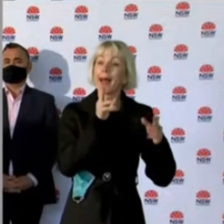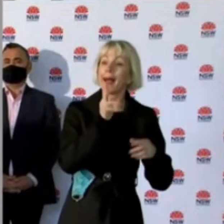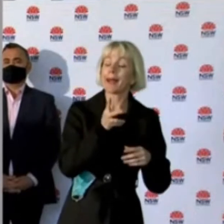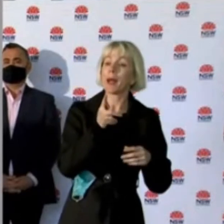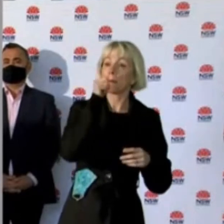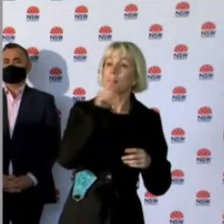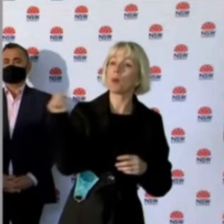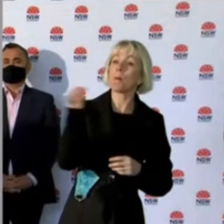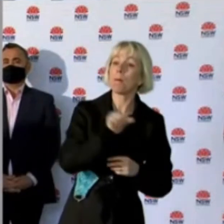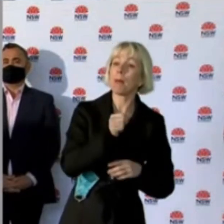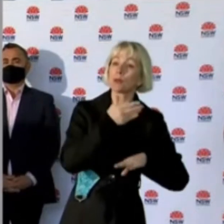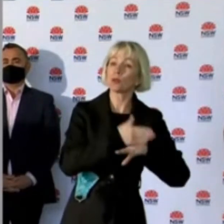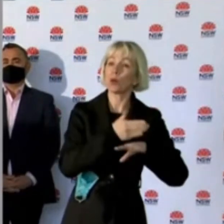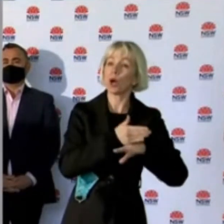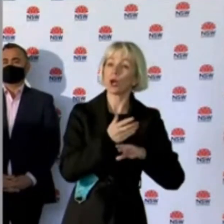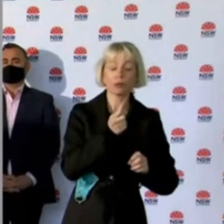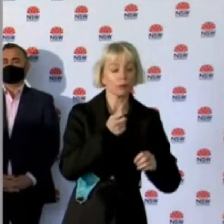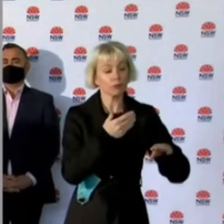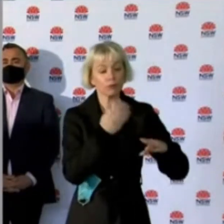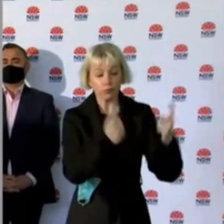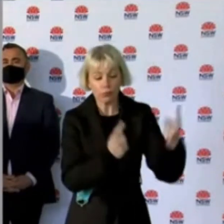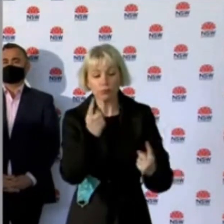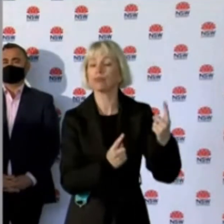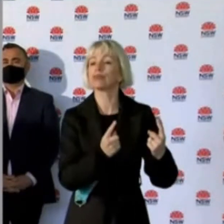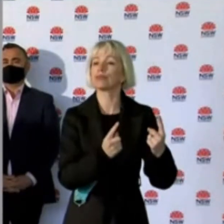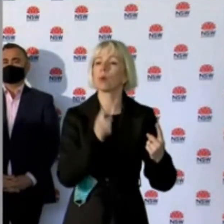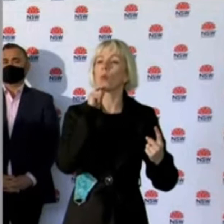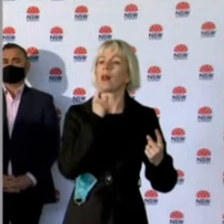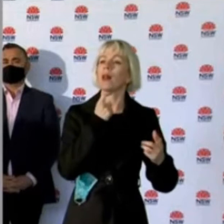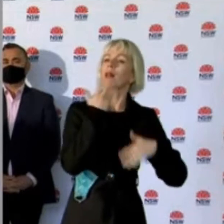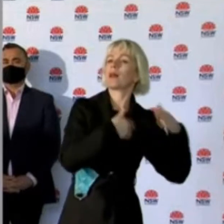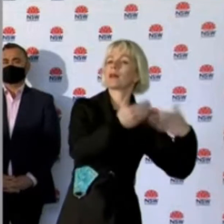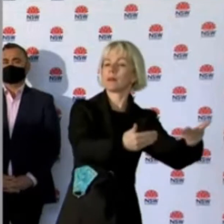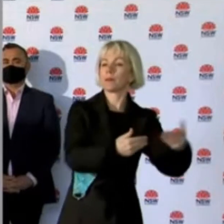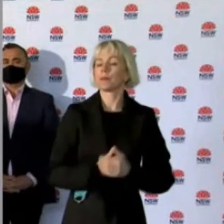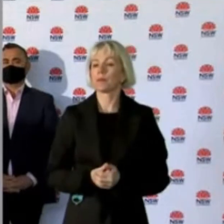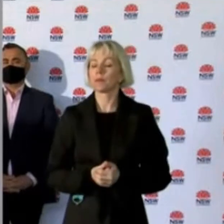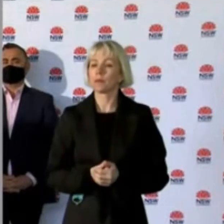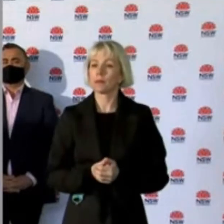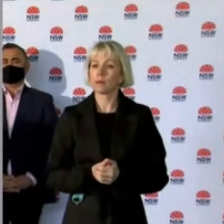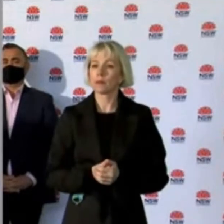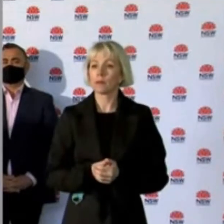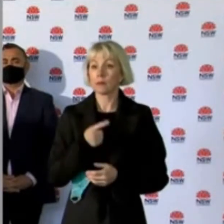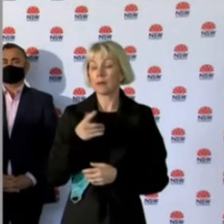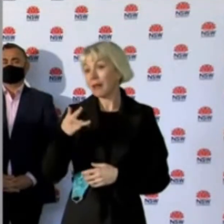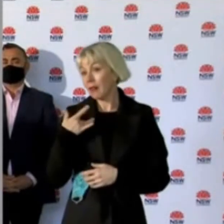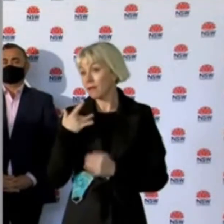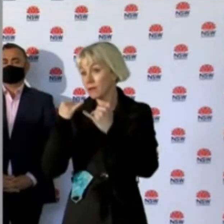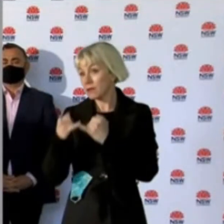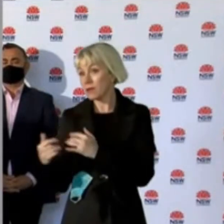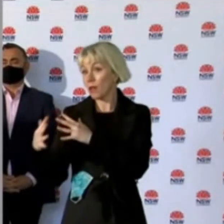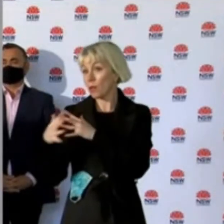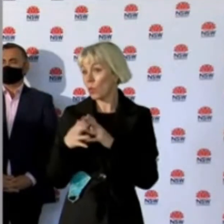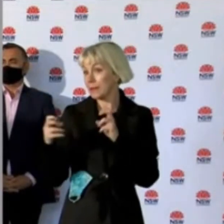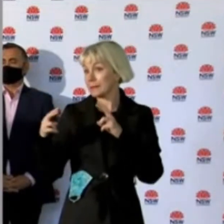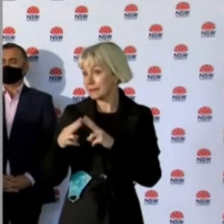work, and there's a list on Service New South Wales about anyone who's in doubt, who lives in particular in southwestern Sydney, the types of